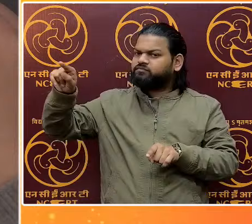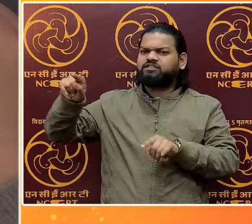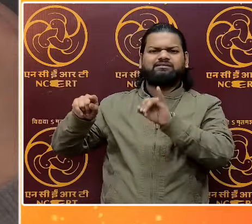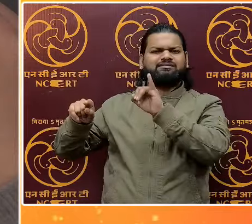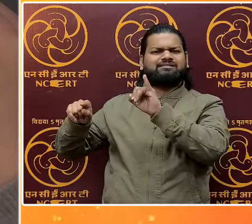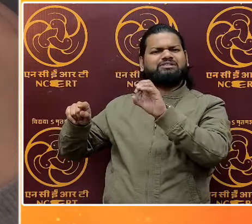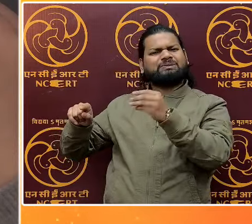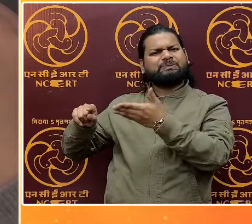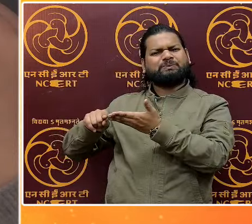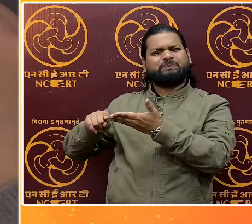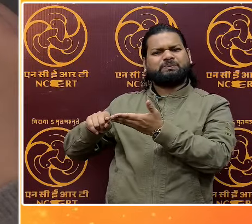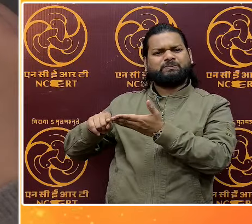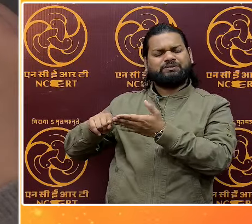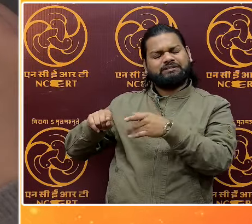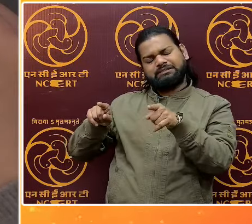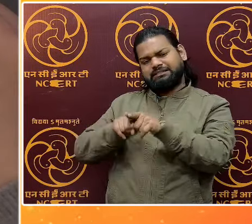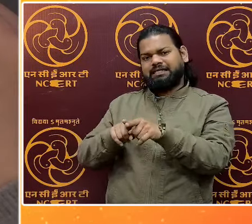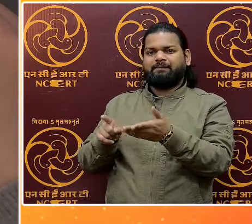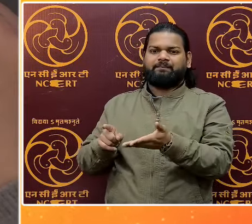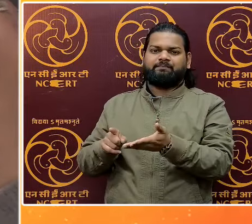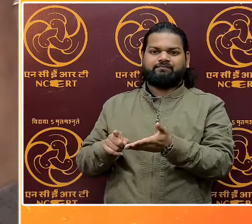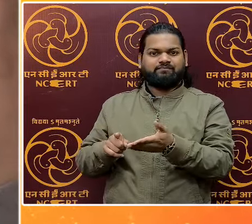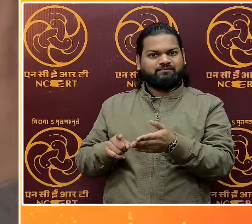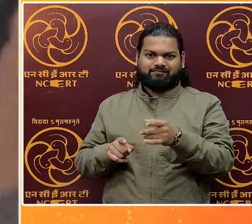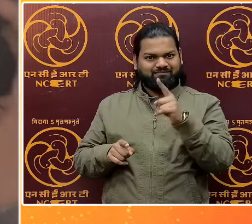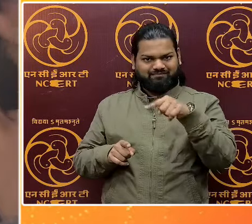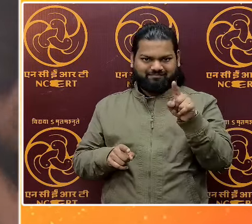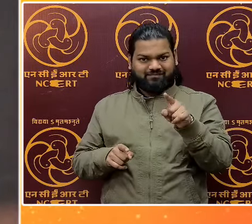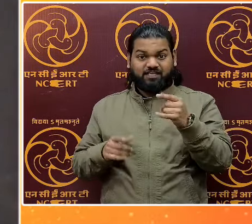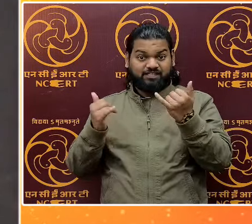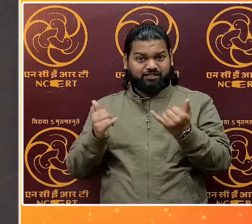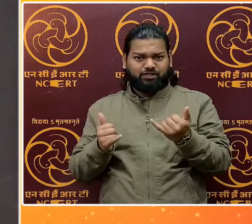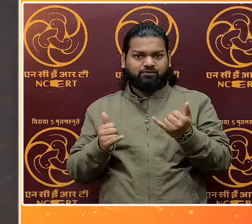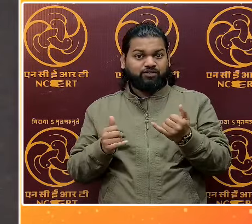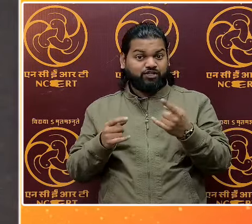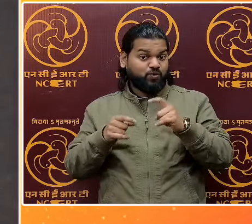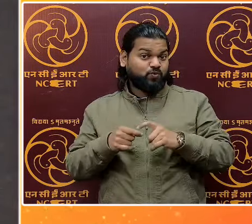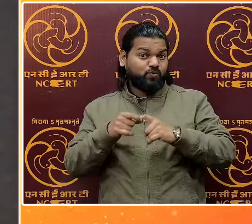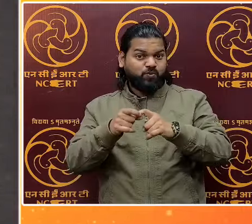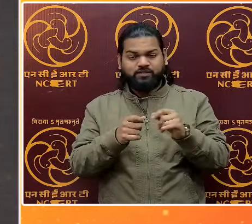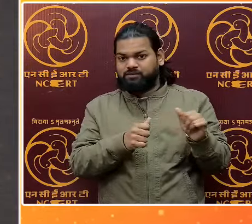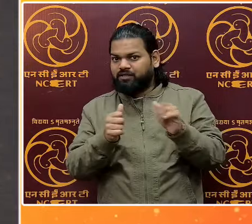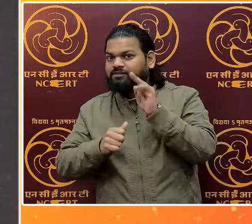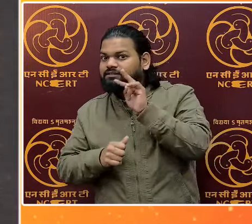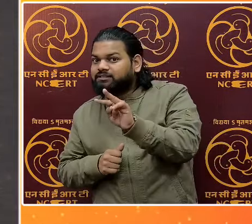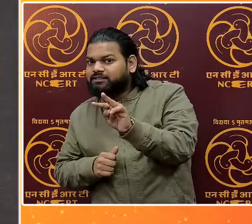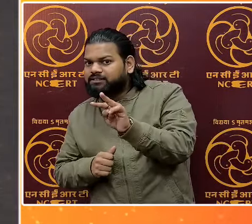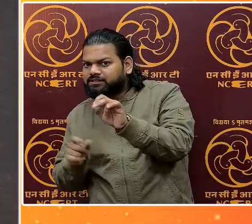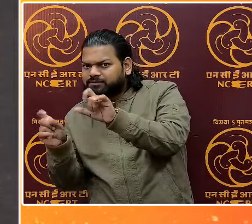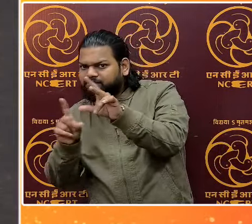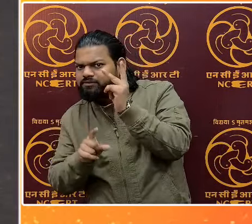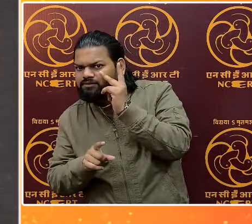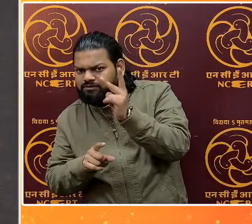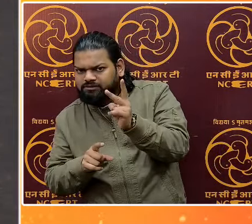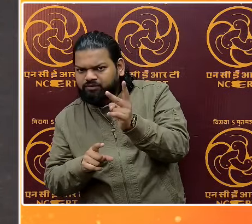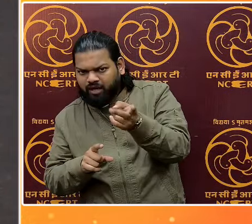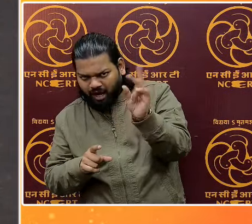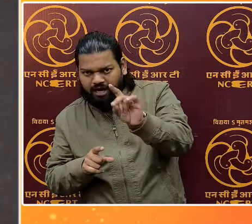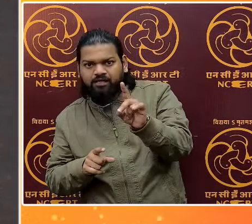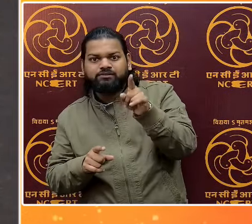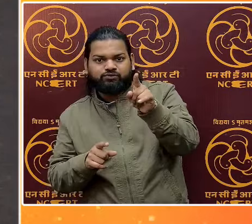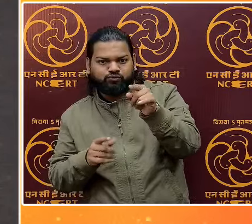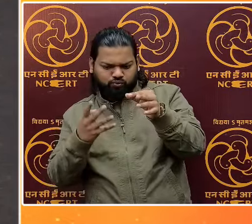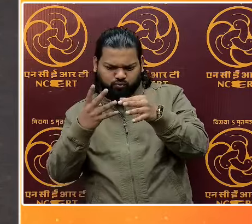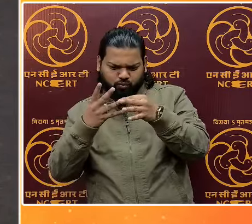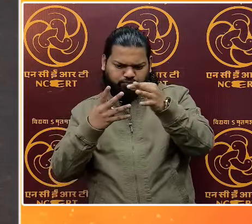Yes, 60. 60 degree, right? Now if we see the question back, over the screen. So, which is the correct option